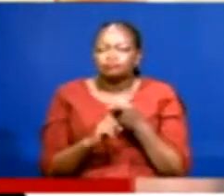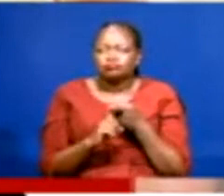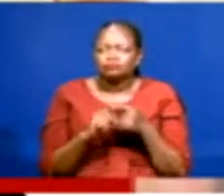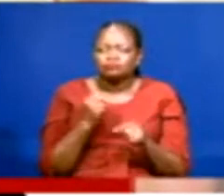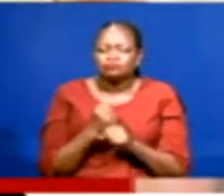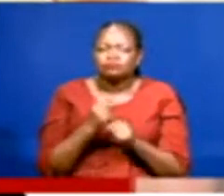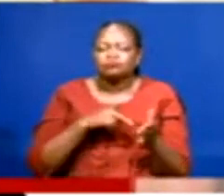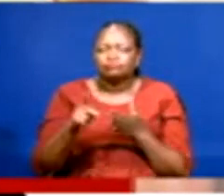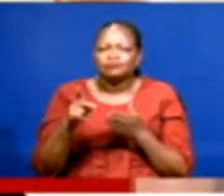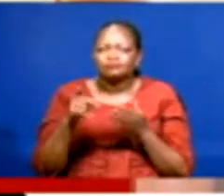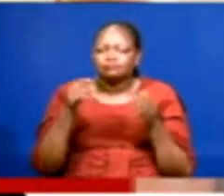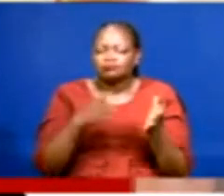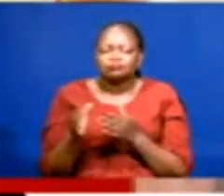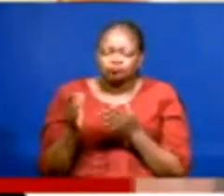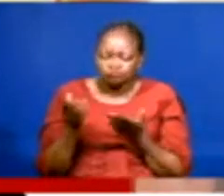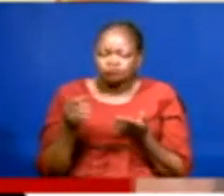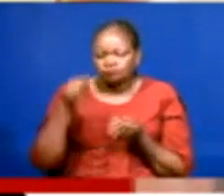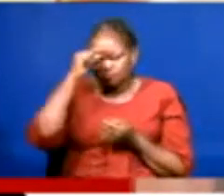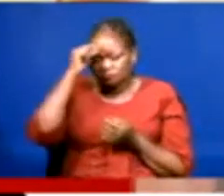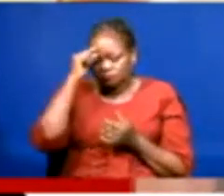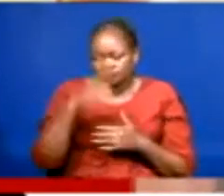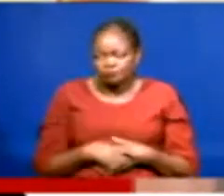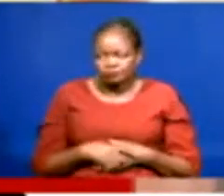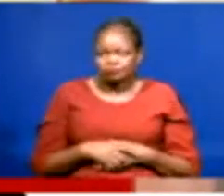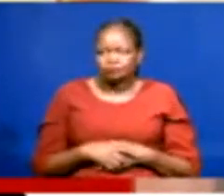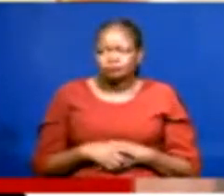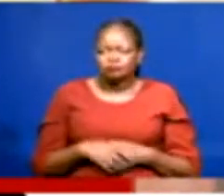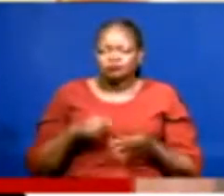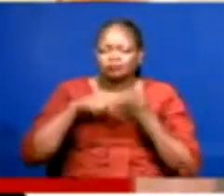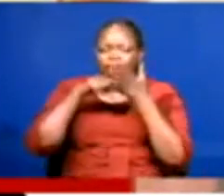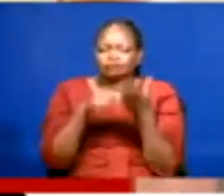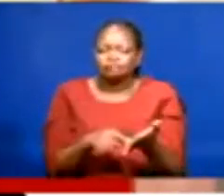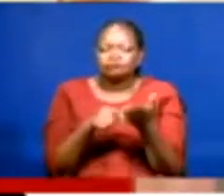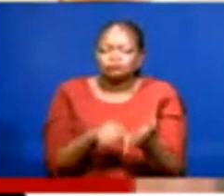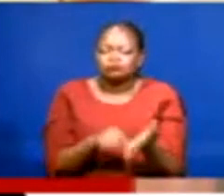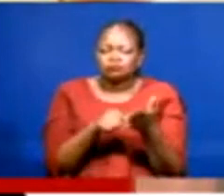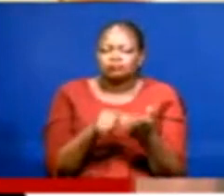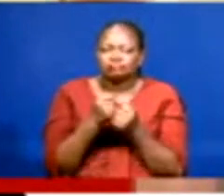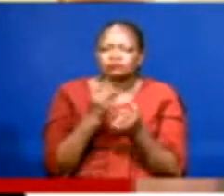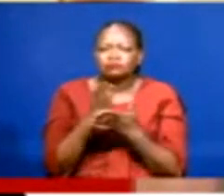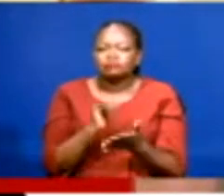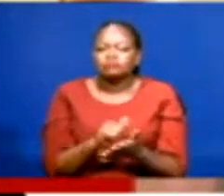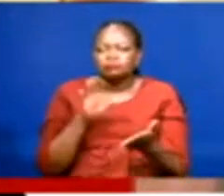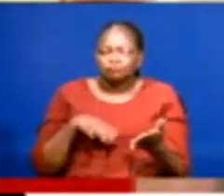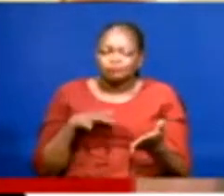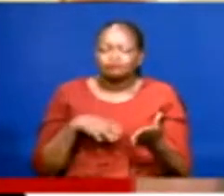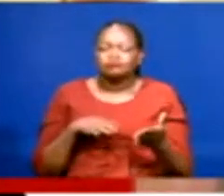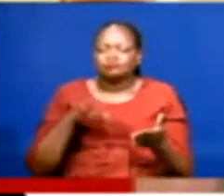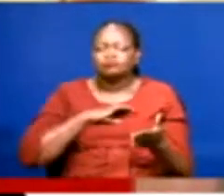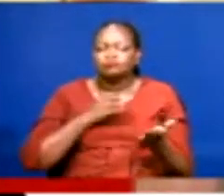procurement opportunities within government. Emphasis is on ensuring women-owned